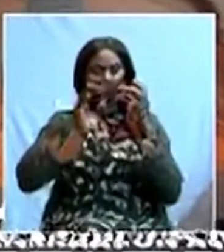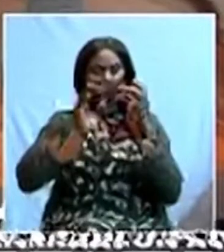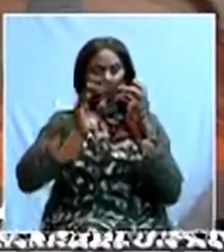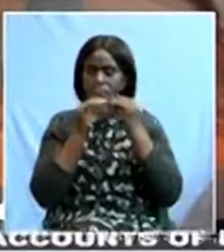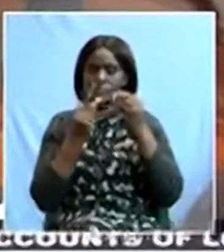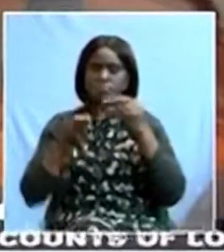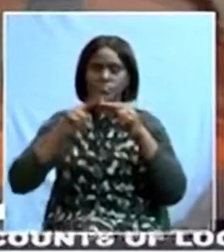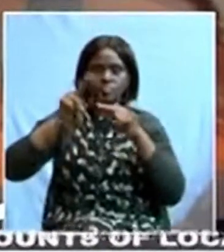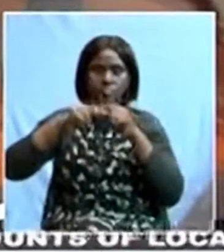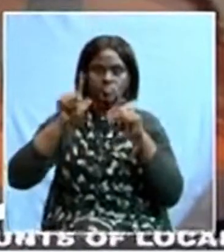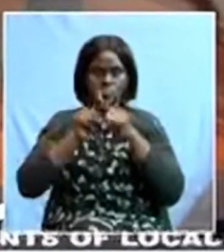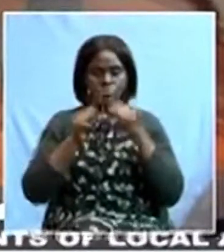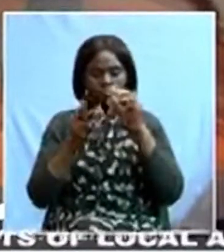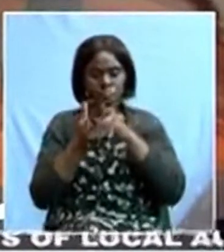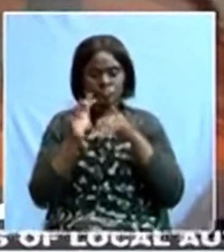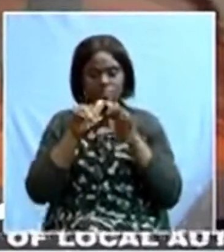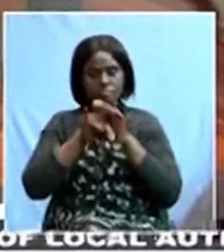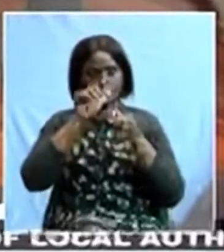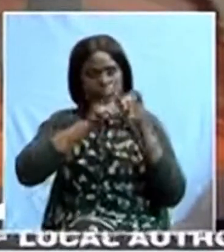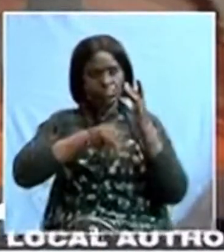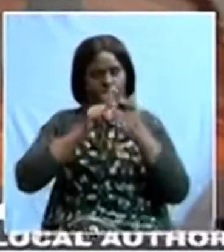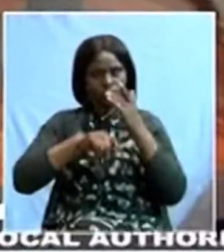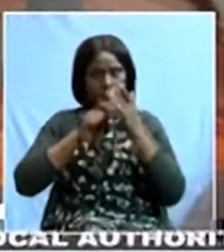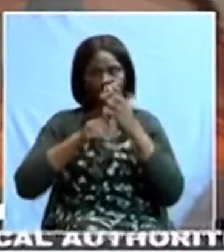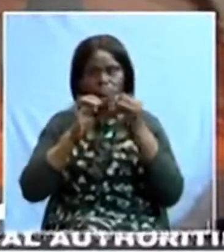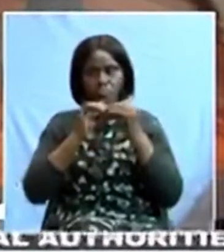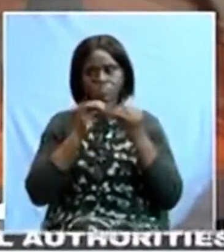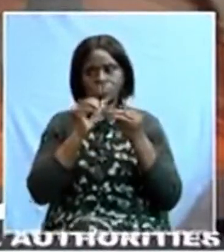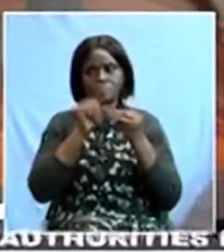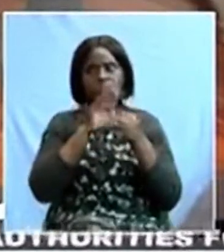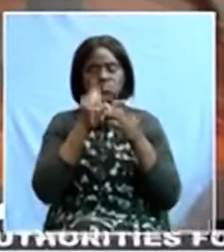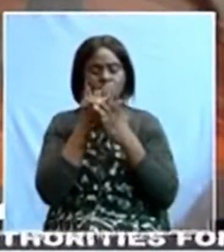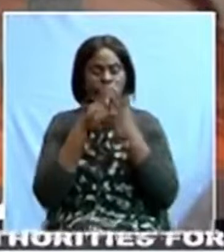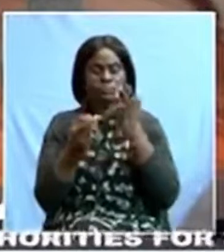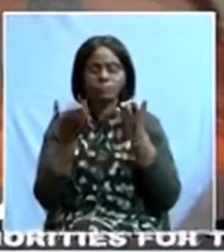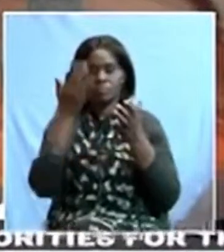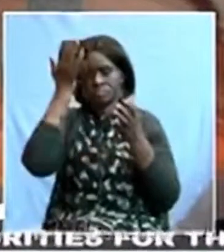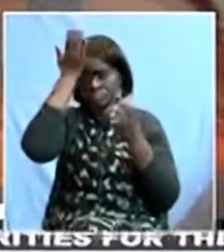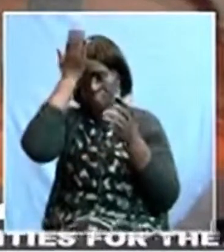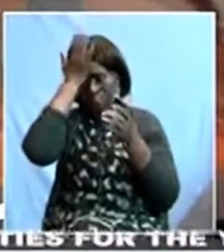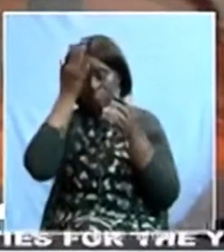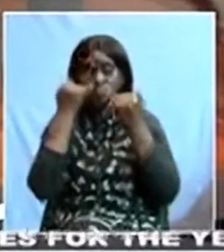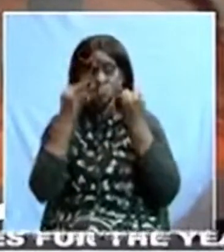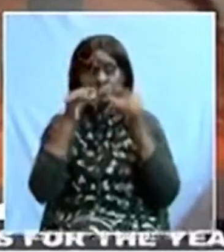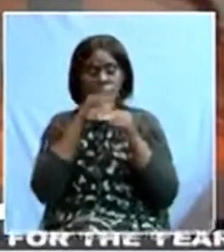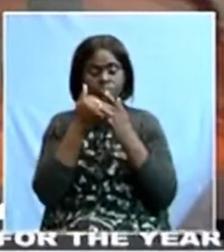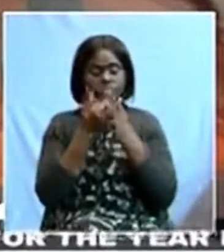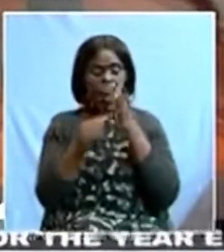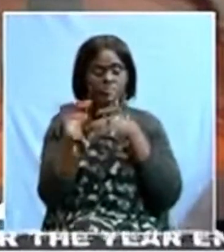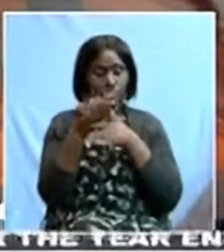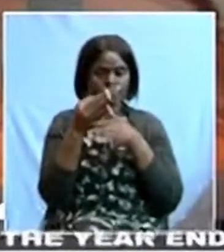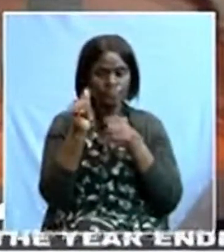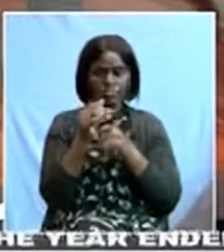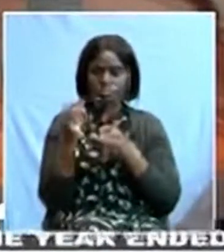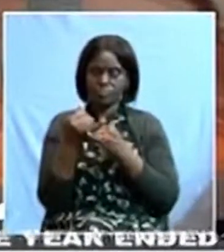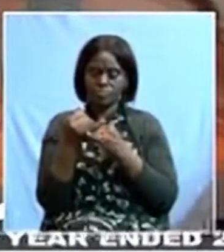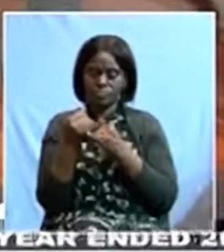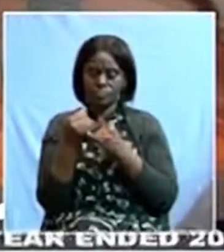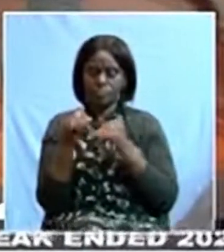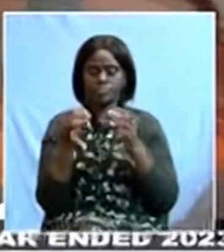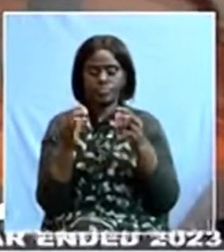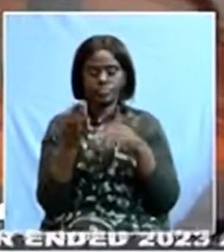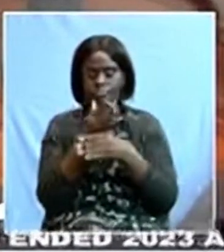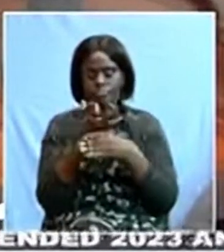upwards and on the prices of this commodity and updating the database of fish and carpenter